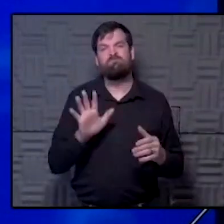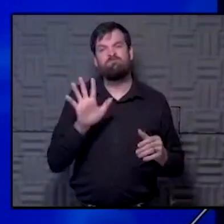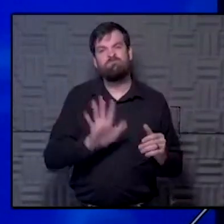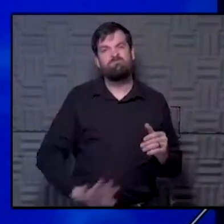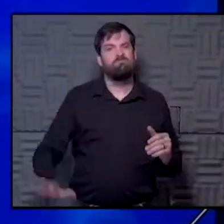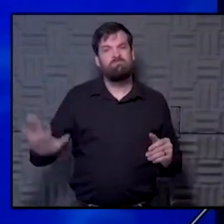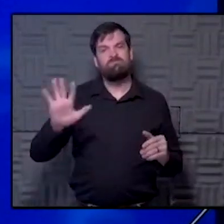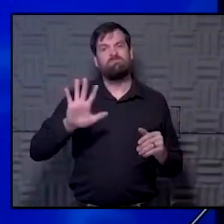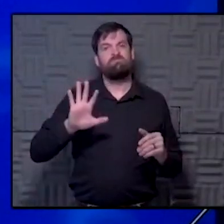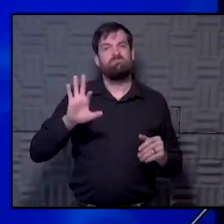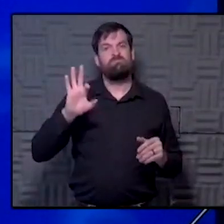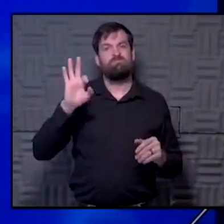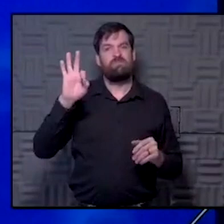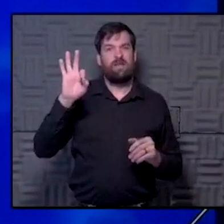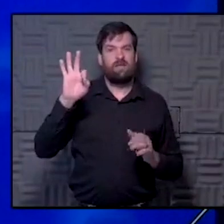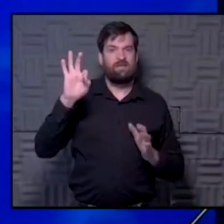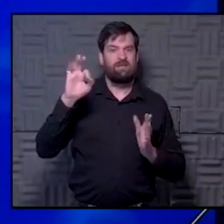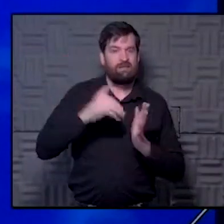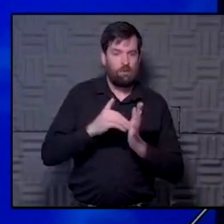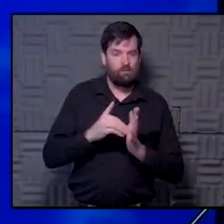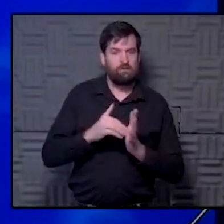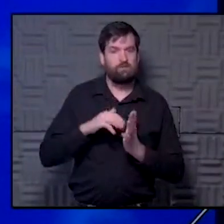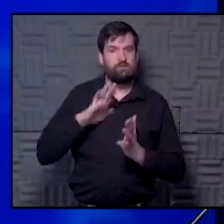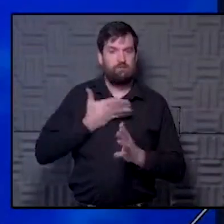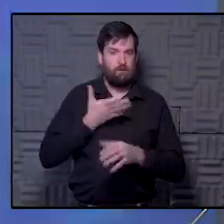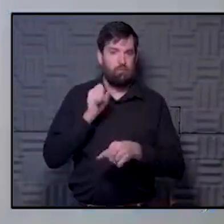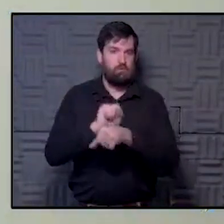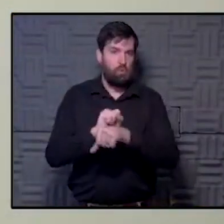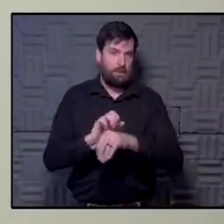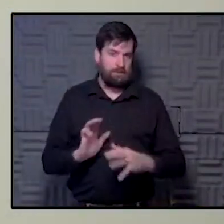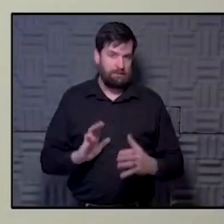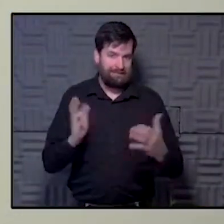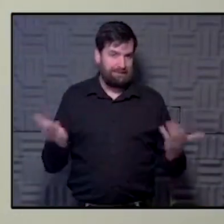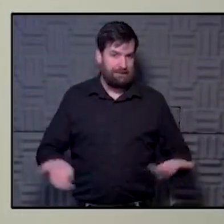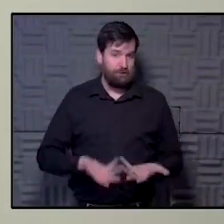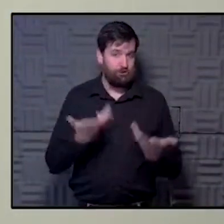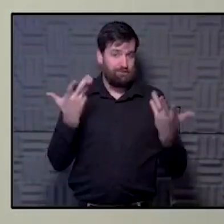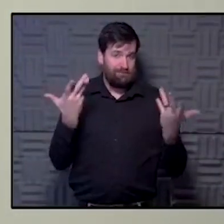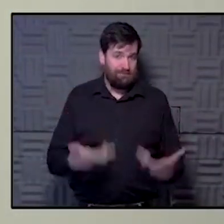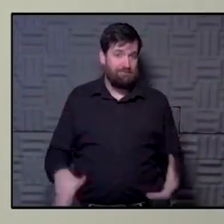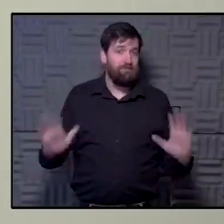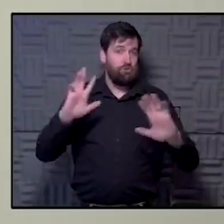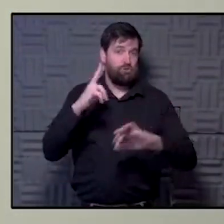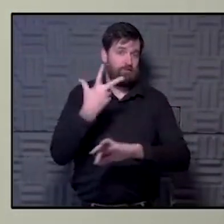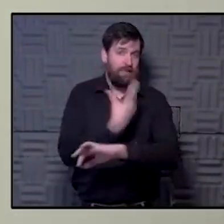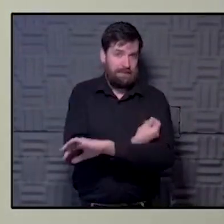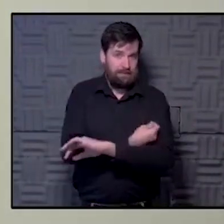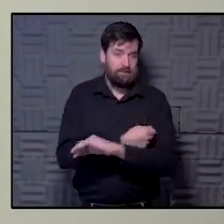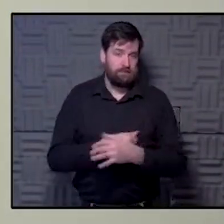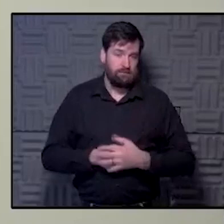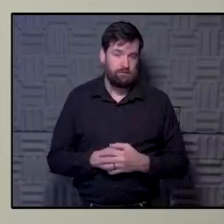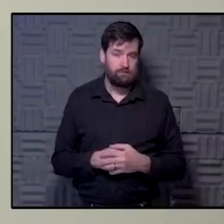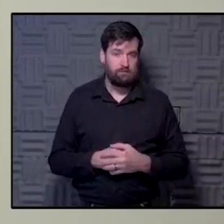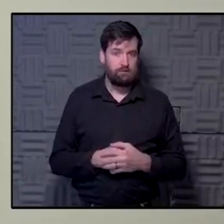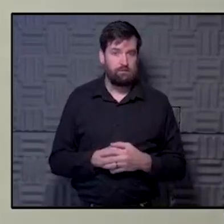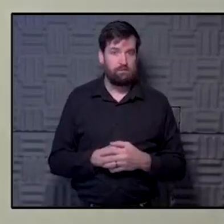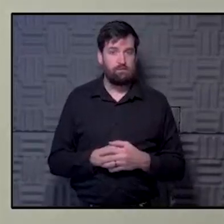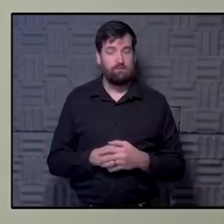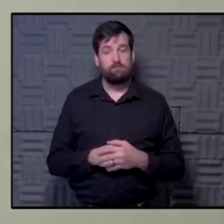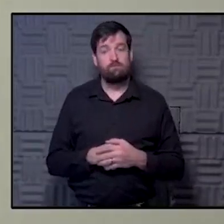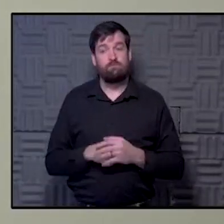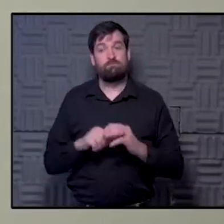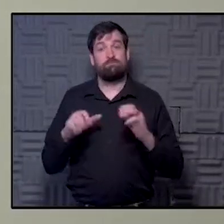about 9,000 of our employees here who've received their vaccination on our campus, and then we were